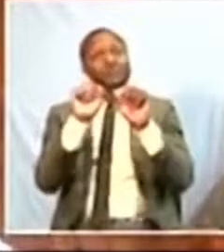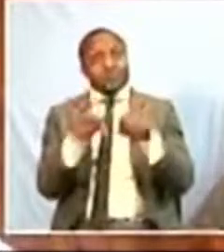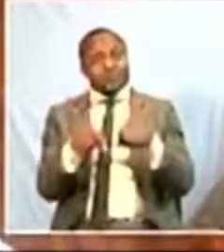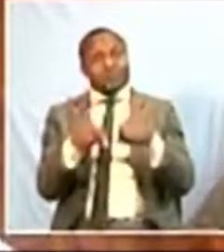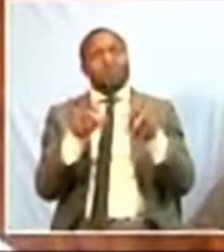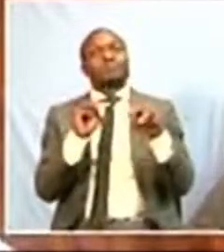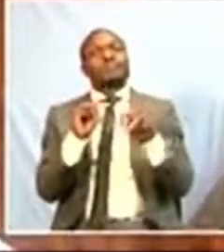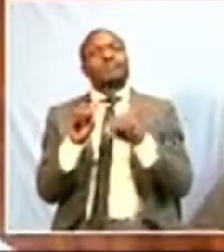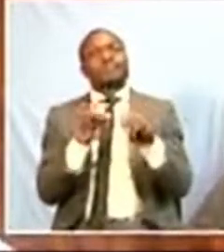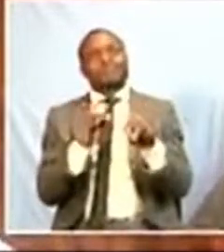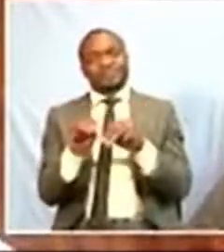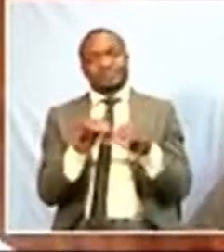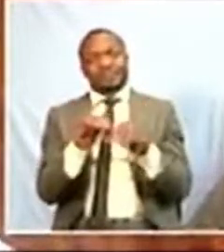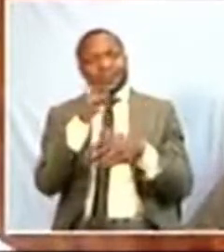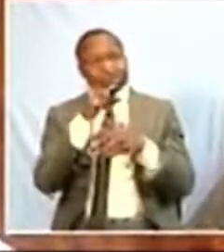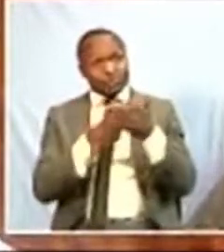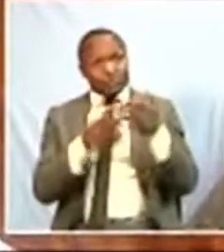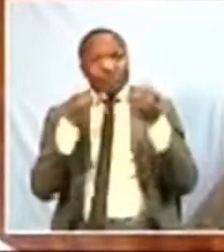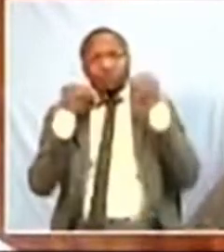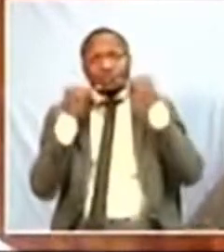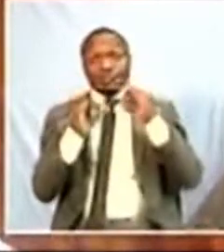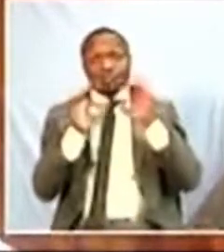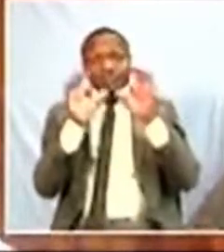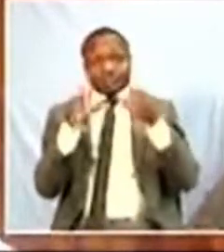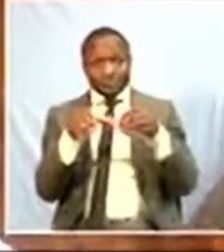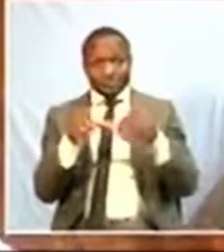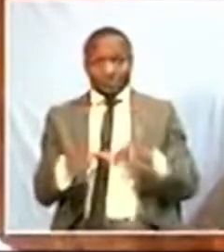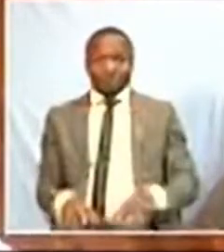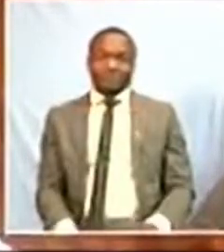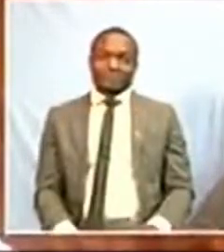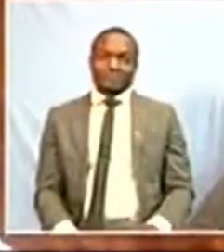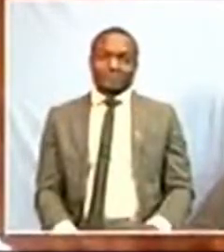it. That's what you're telling this committee.